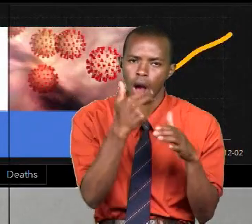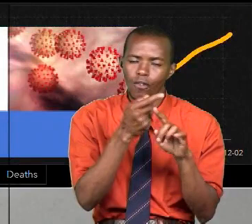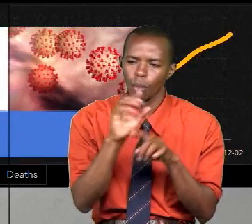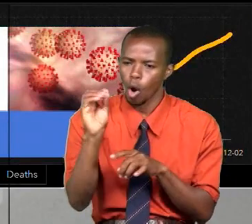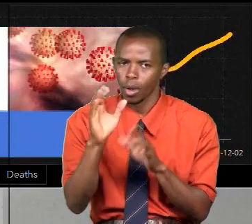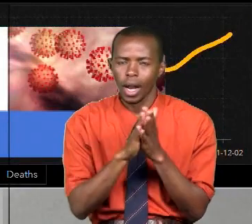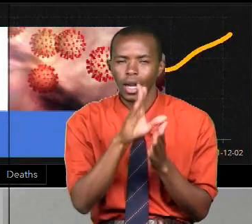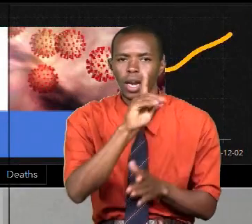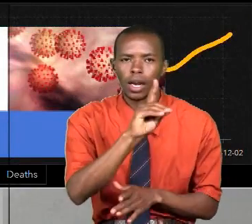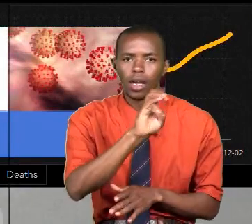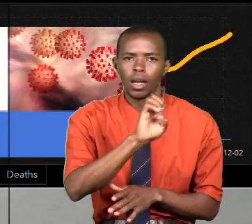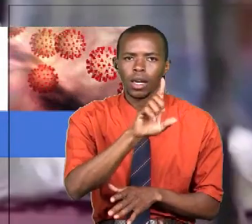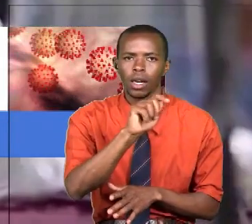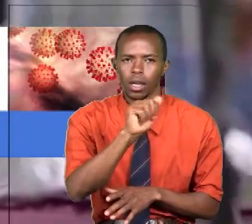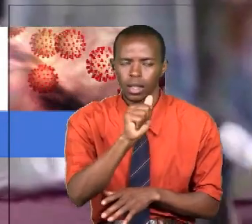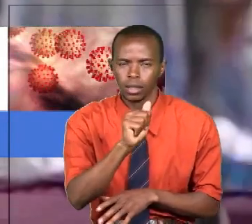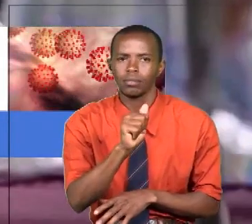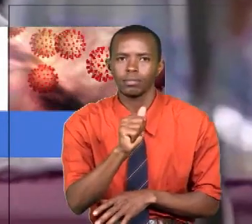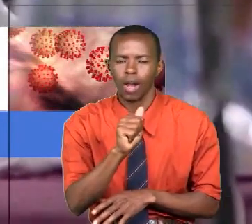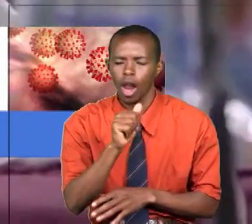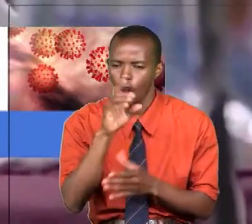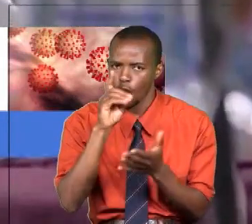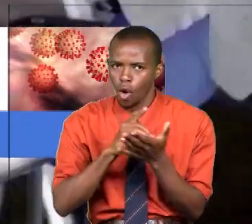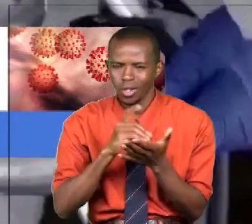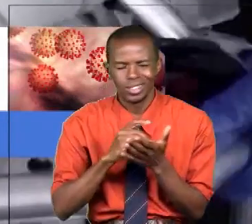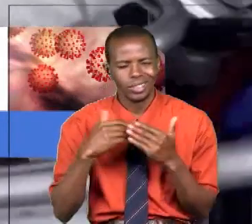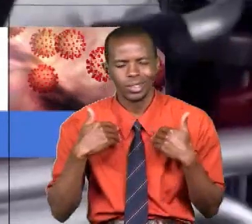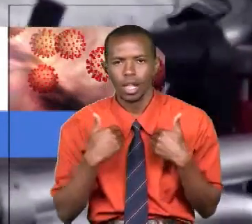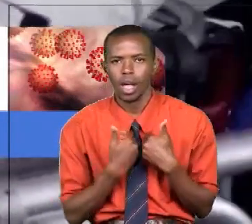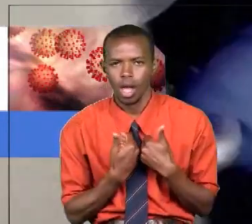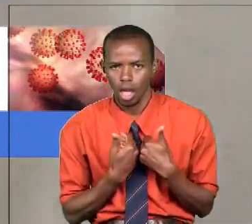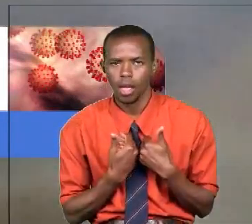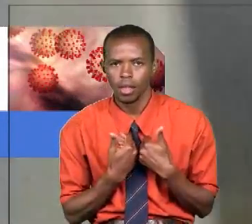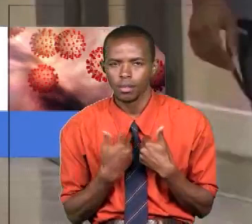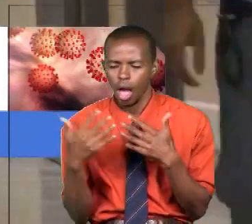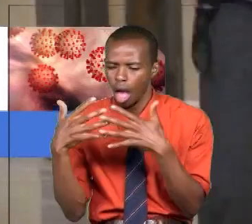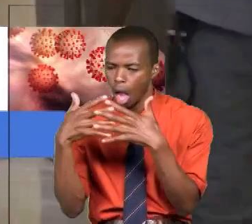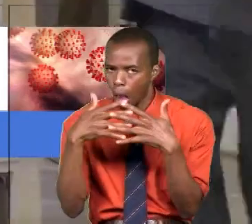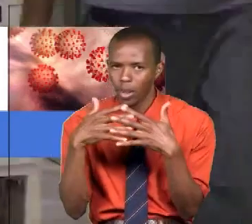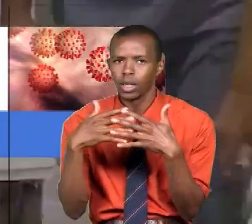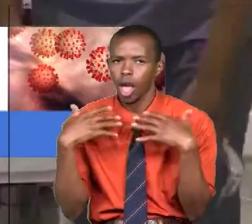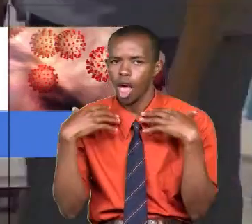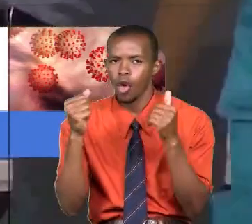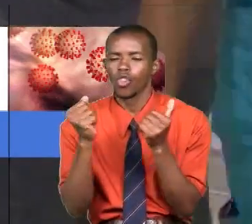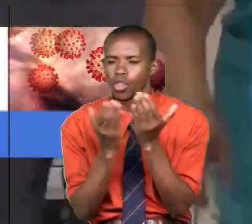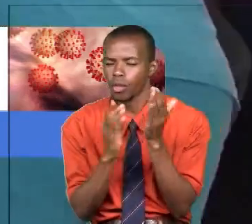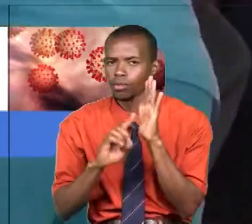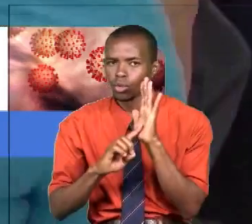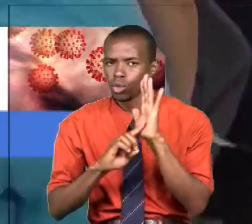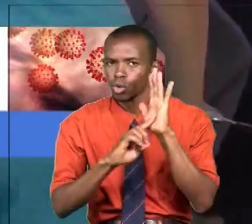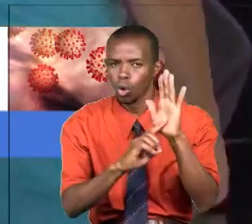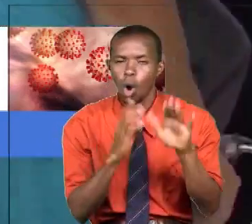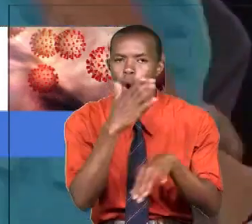and Delta variants, with medical staff in a state of exhaustion. Data from the U.S. Health and Human Services shows that there were